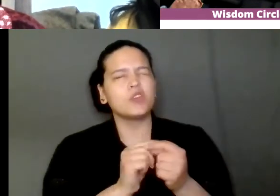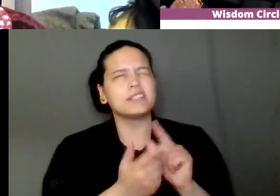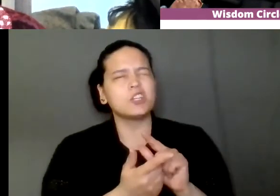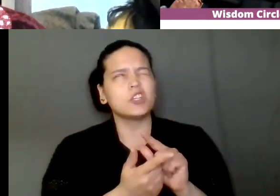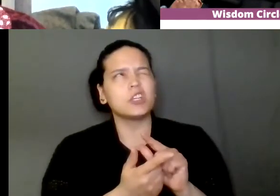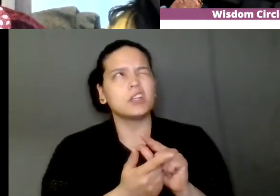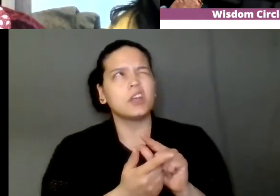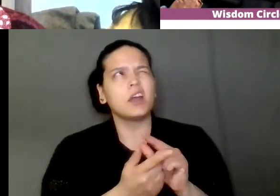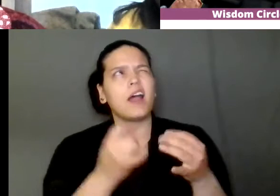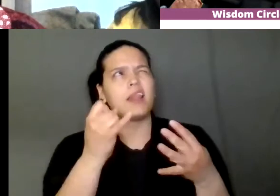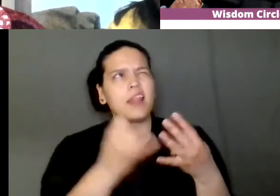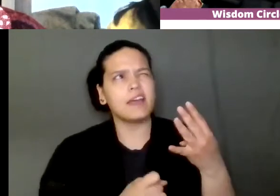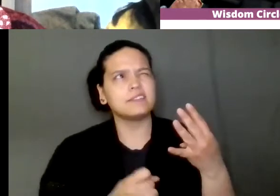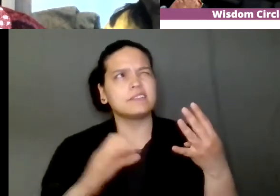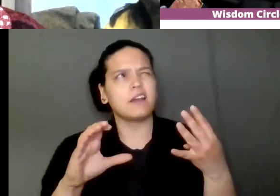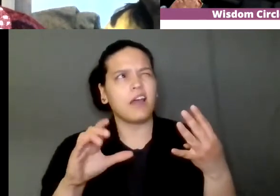Her last clan.